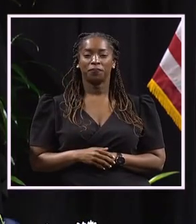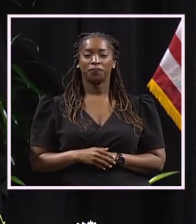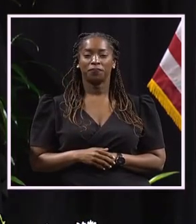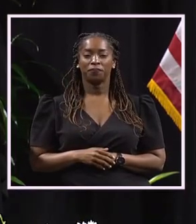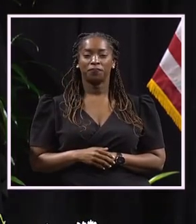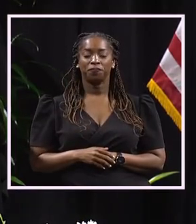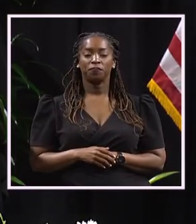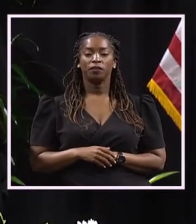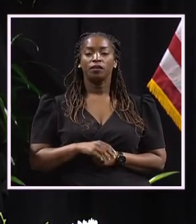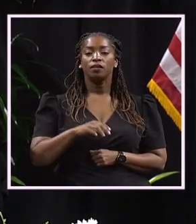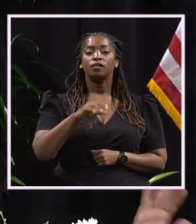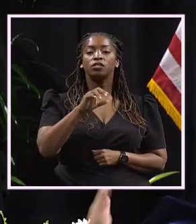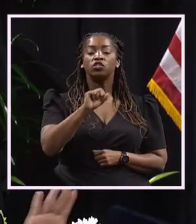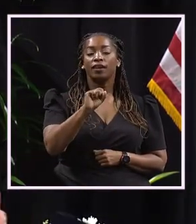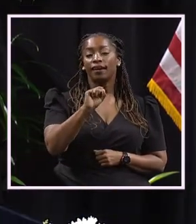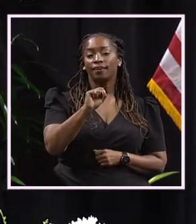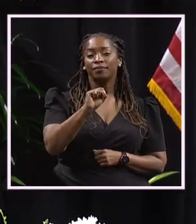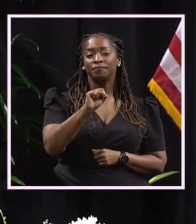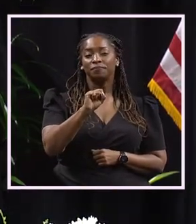Cheyenne